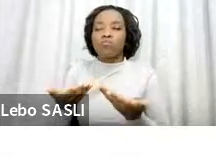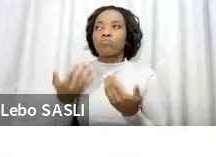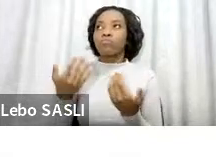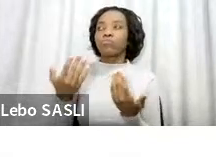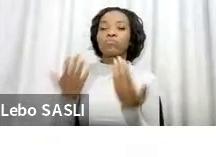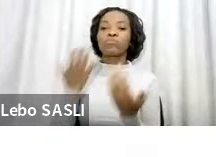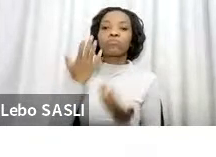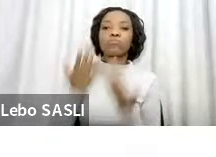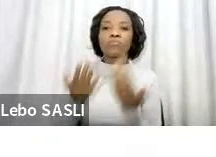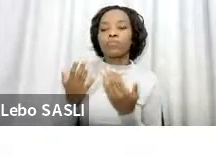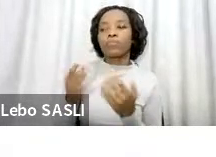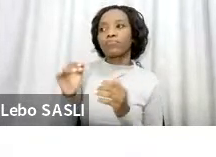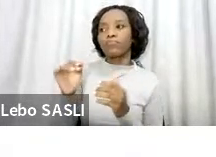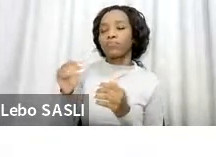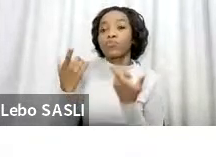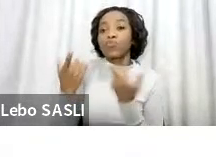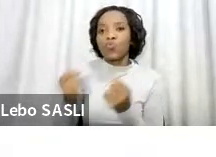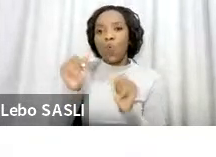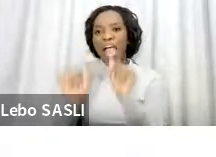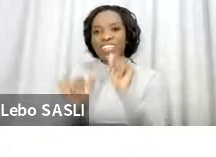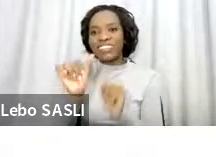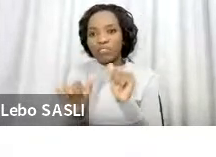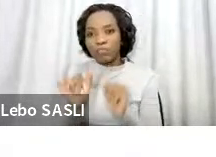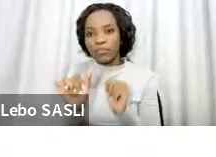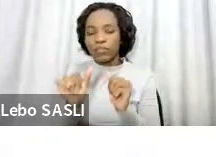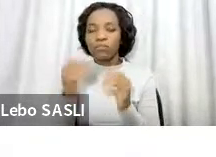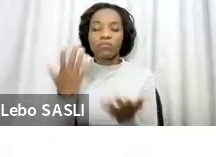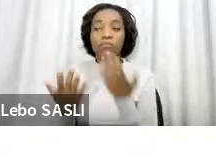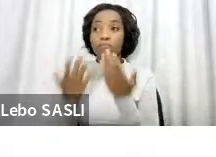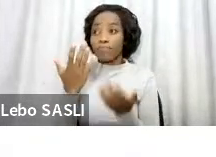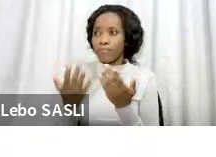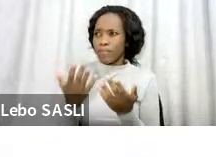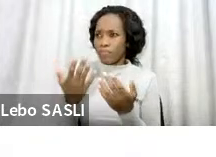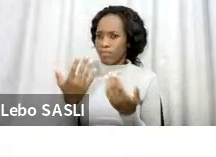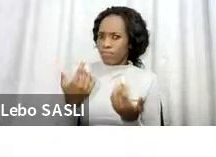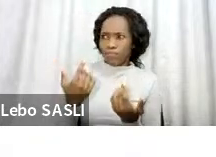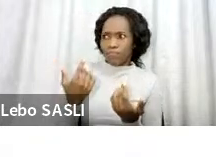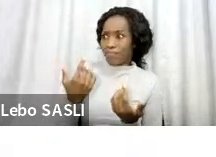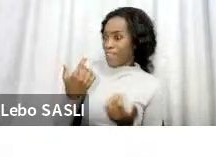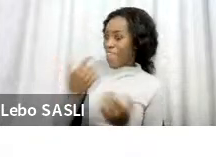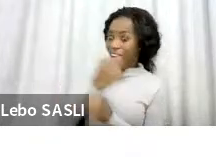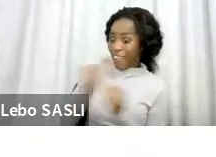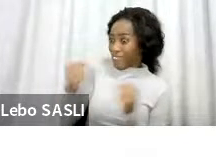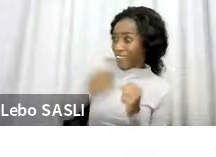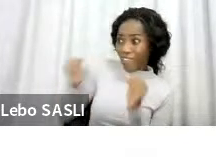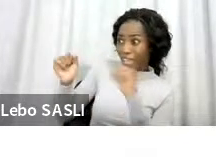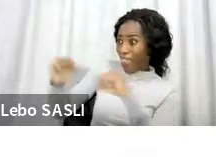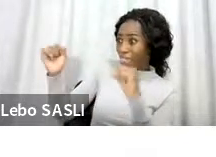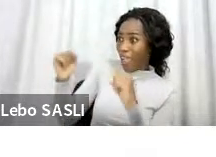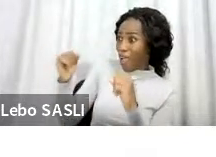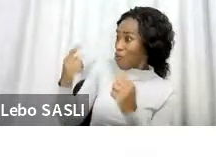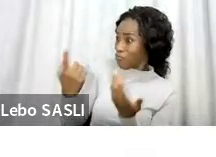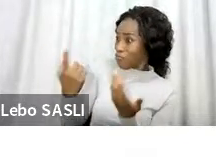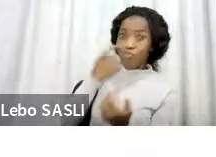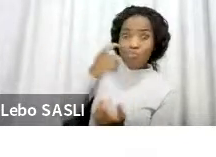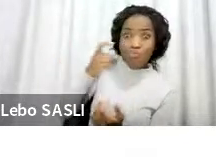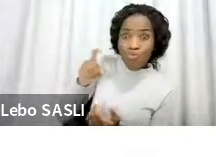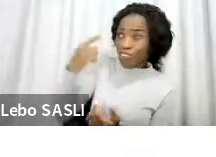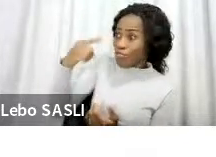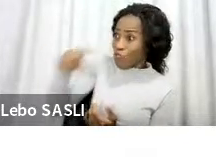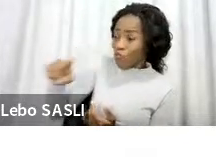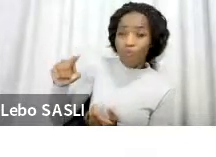assessment without providing the consent taxpayer with a notice of assessment or